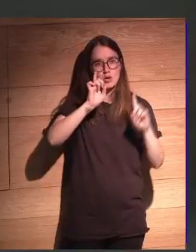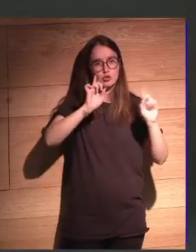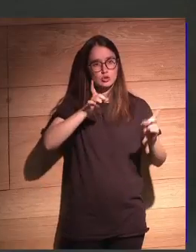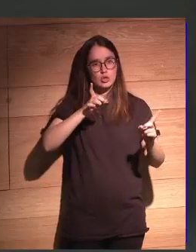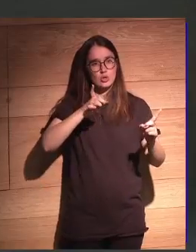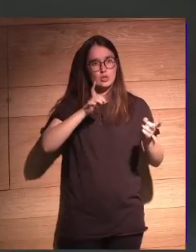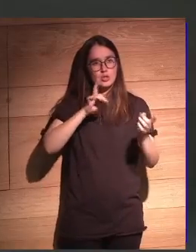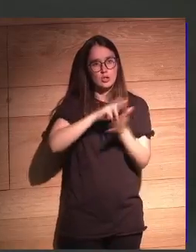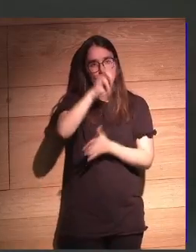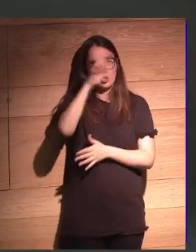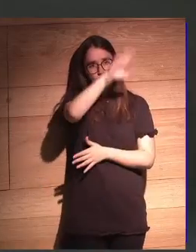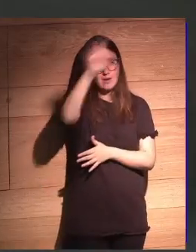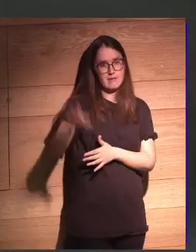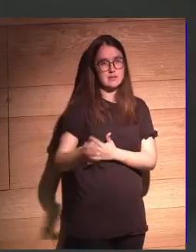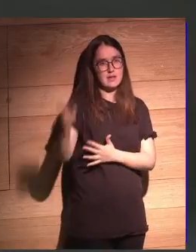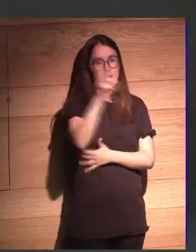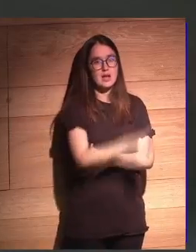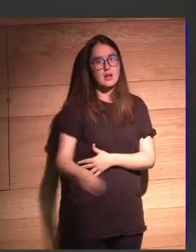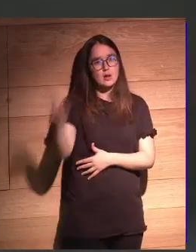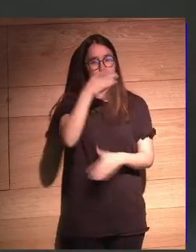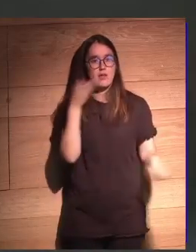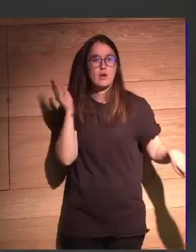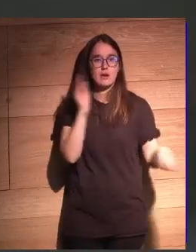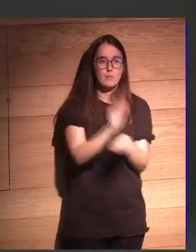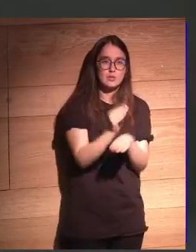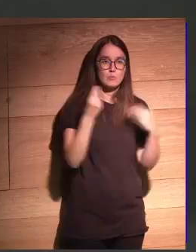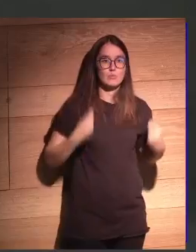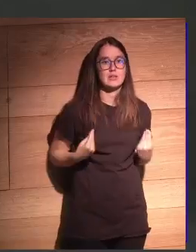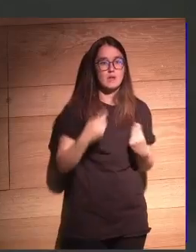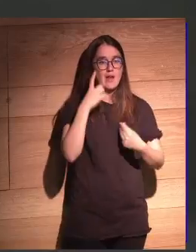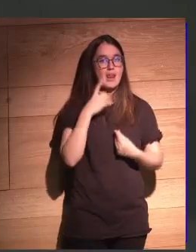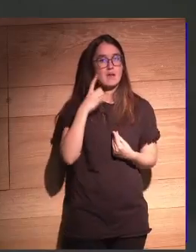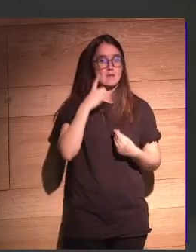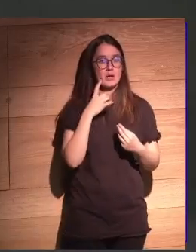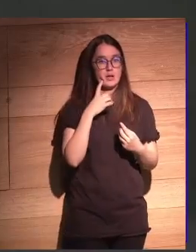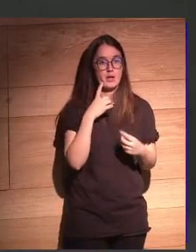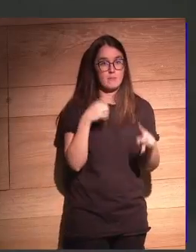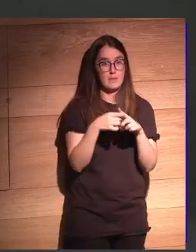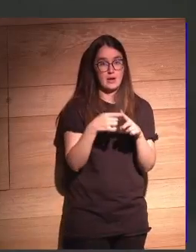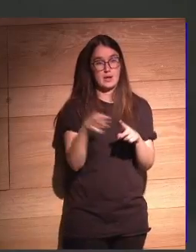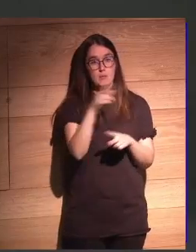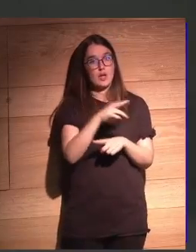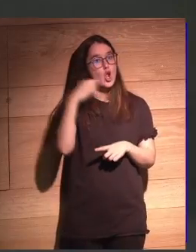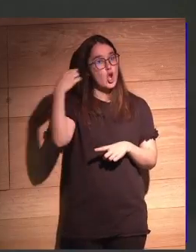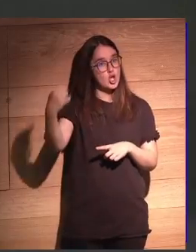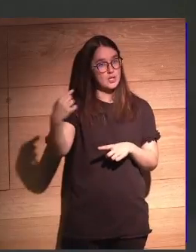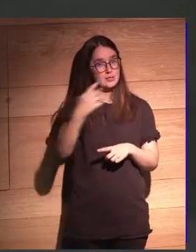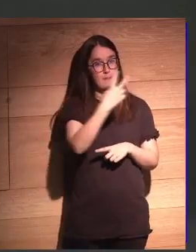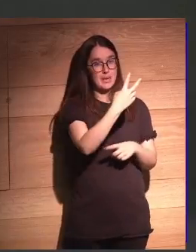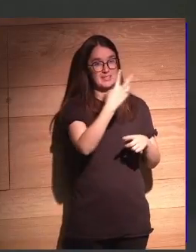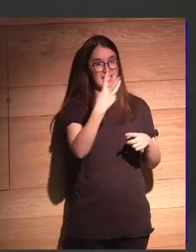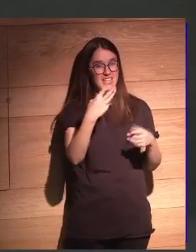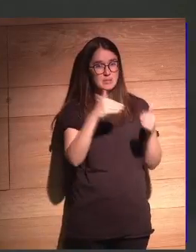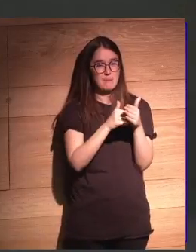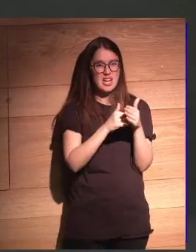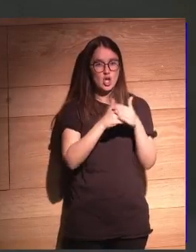might use here for public investments. And just to remind you that other countries have recovered the investments that